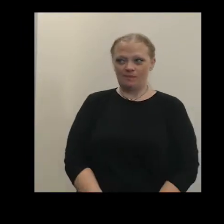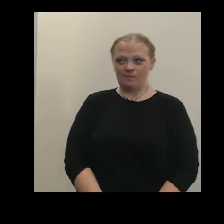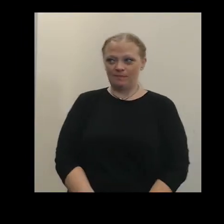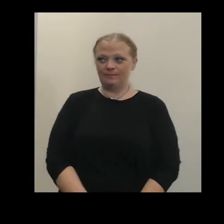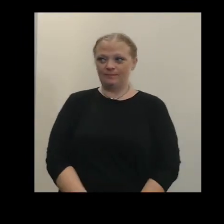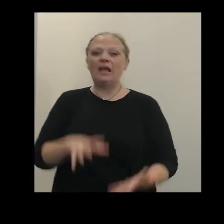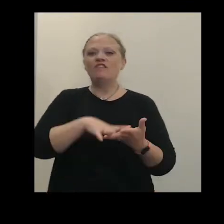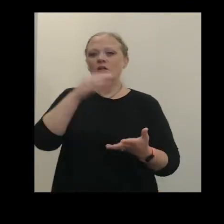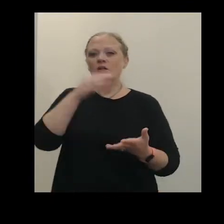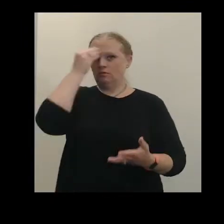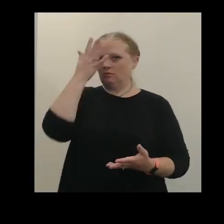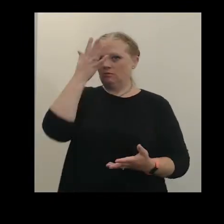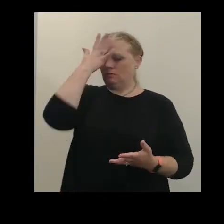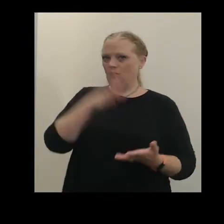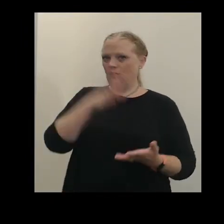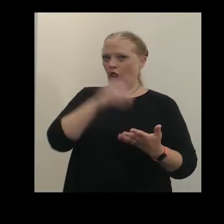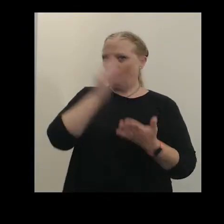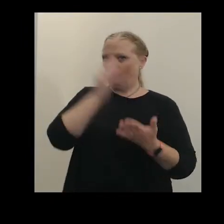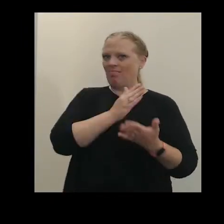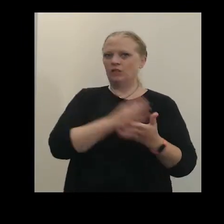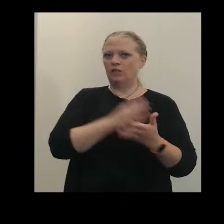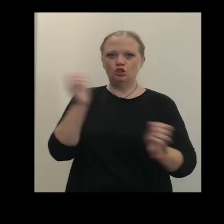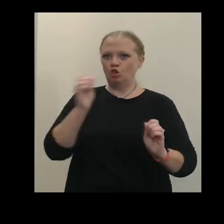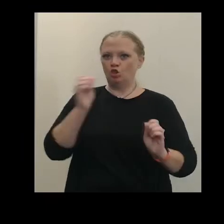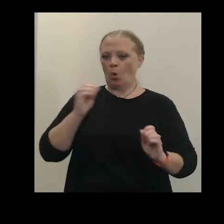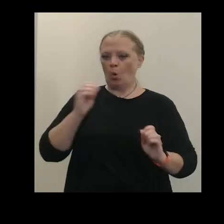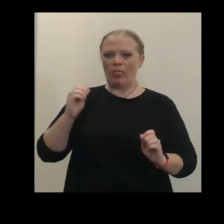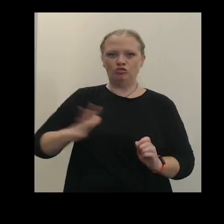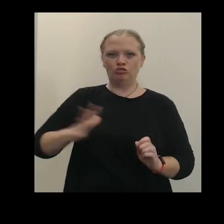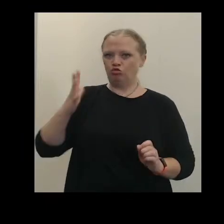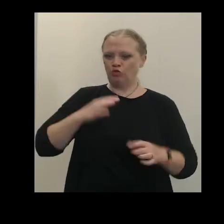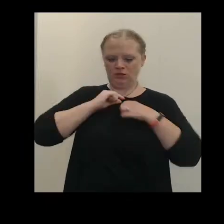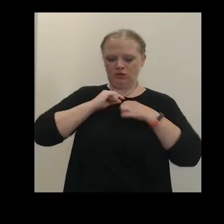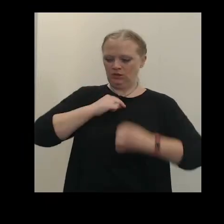I've learned my lesson. Don't wear a dress shirt and all kinds of other stuff.